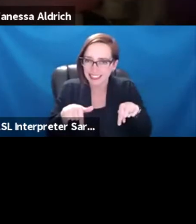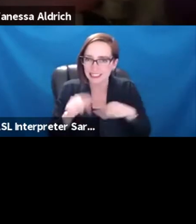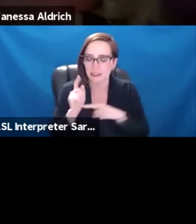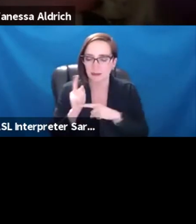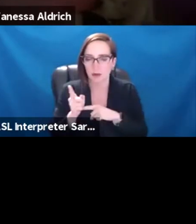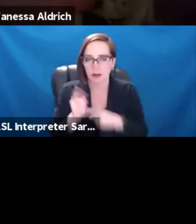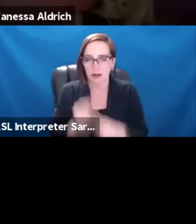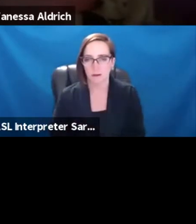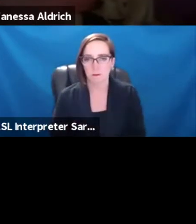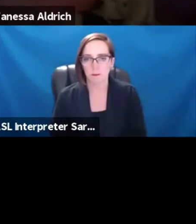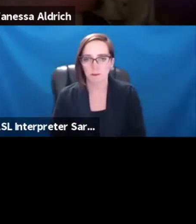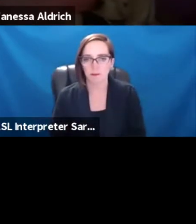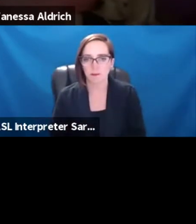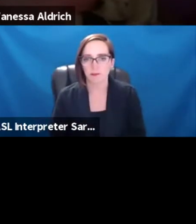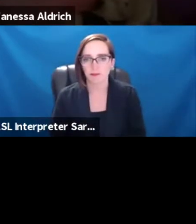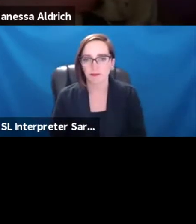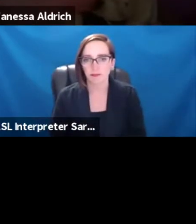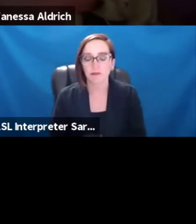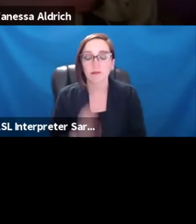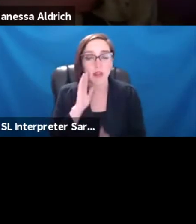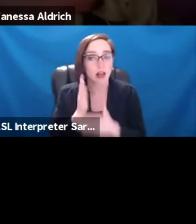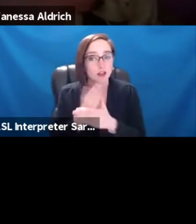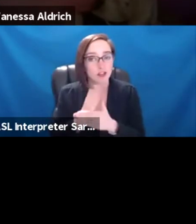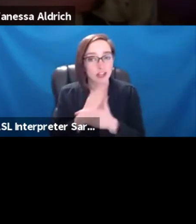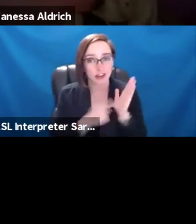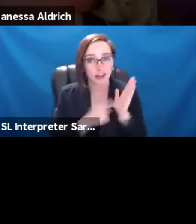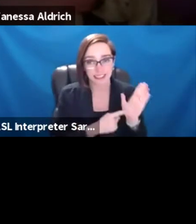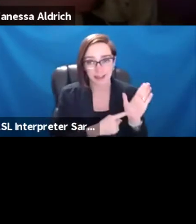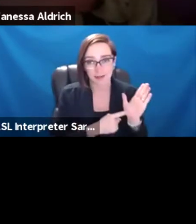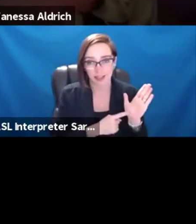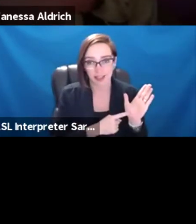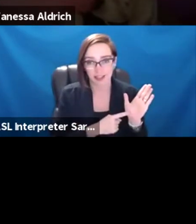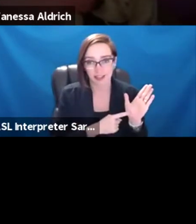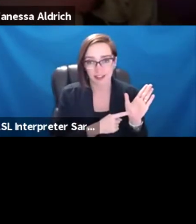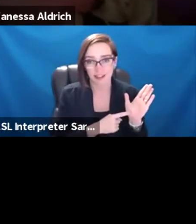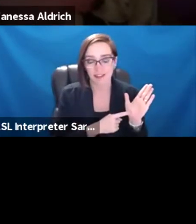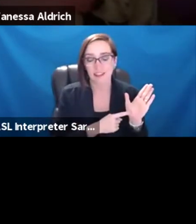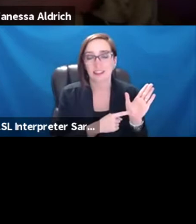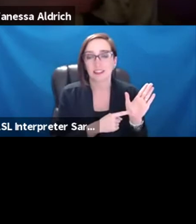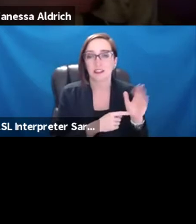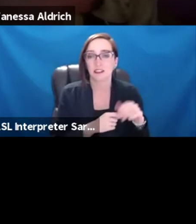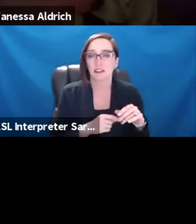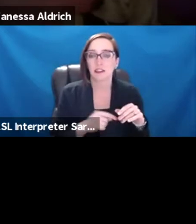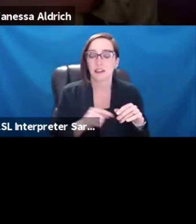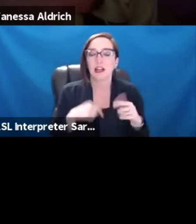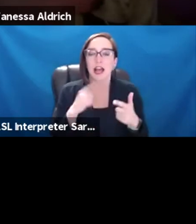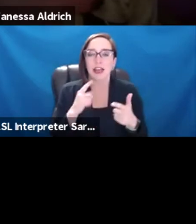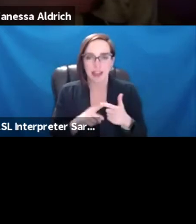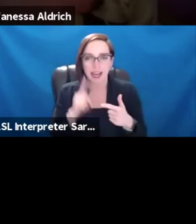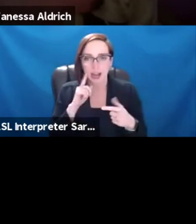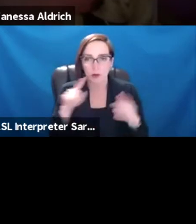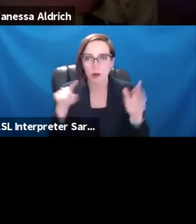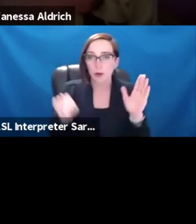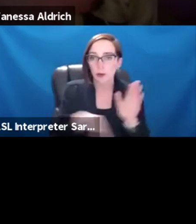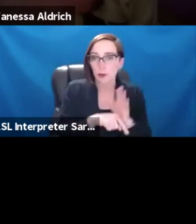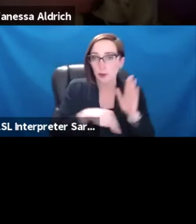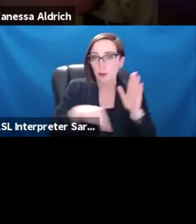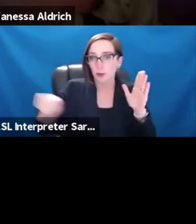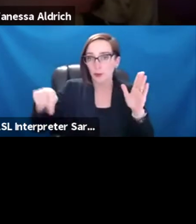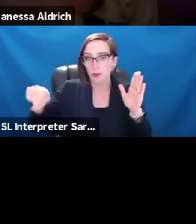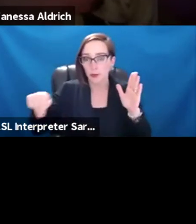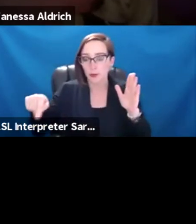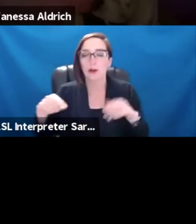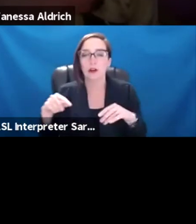And I'll give by example, and then just like we invited those ancestors in, I am going to invite you to unmute and just ask